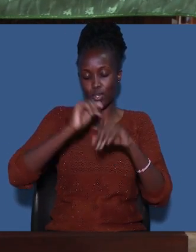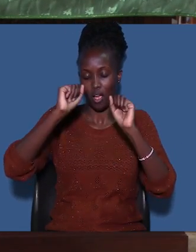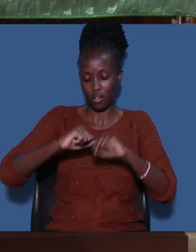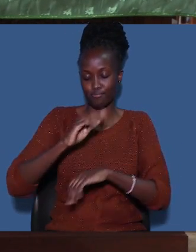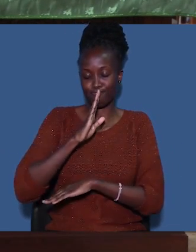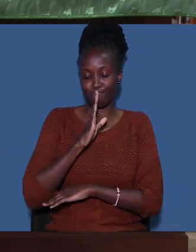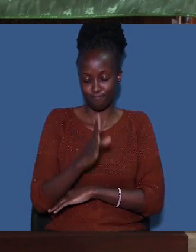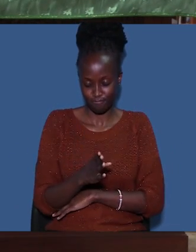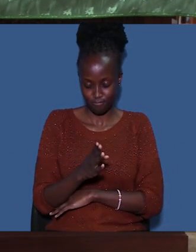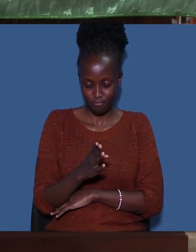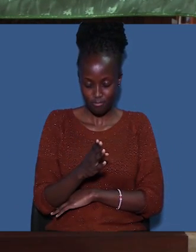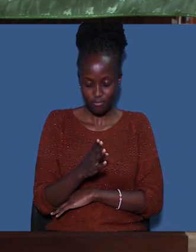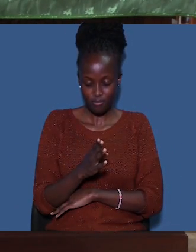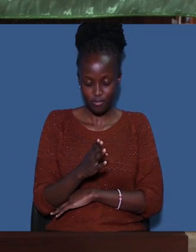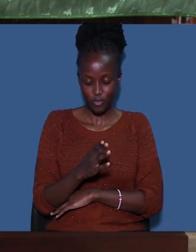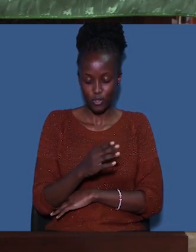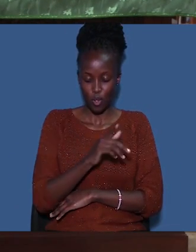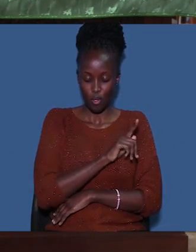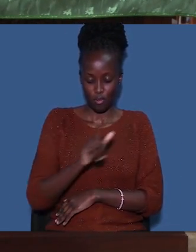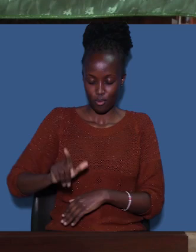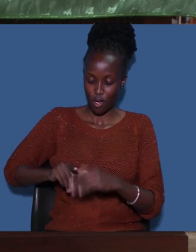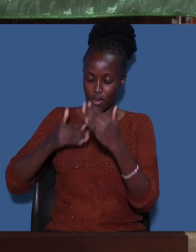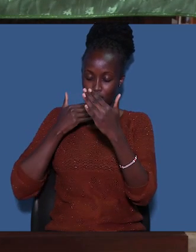are in our spheres of influence. And so, Father, we